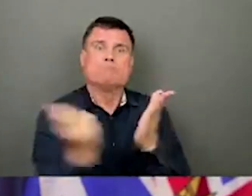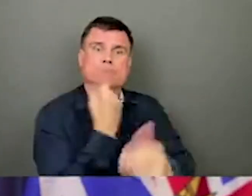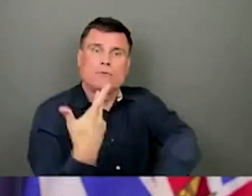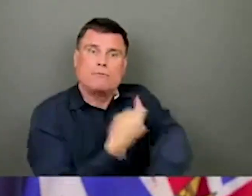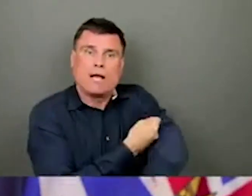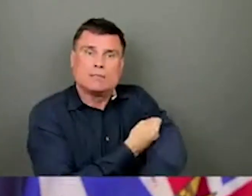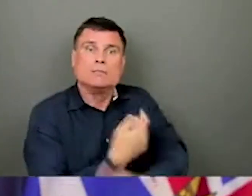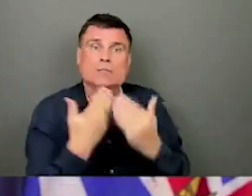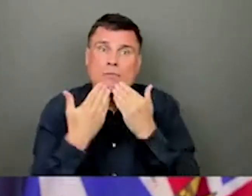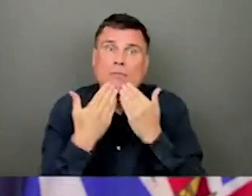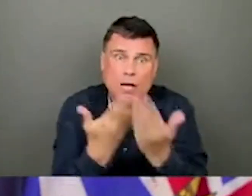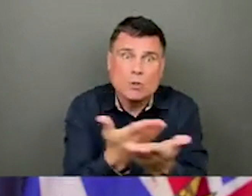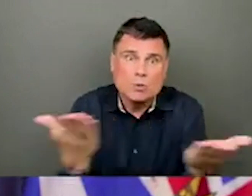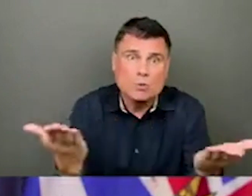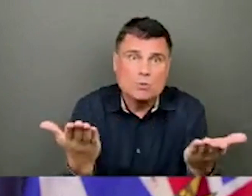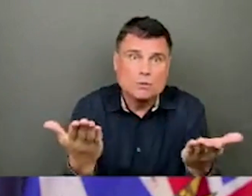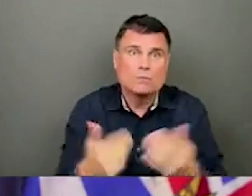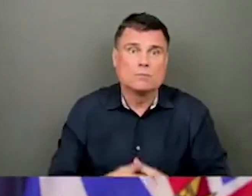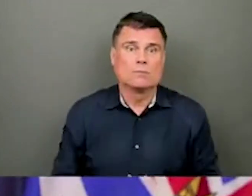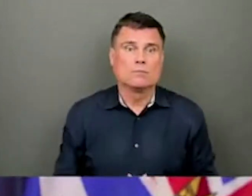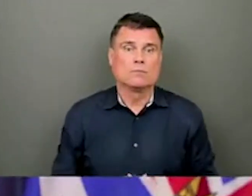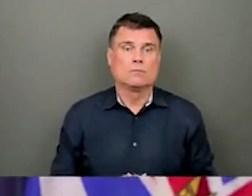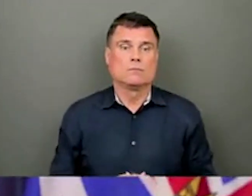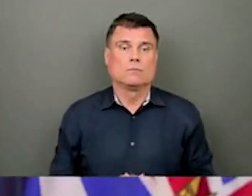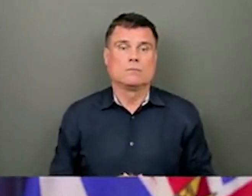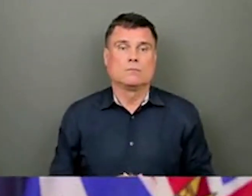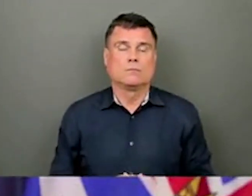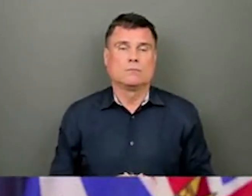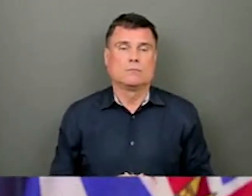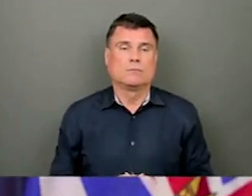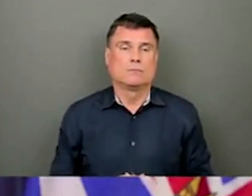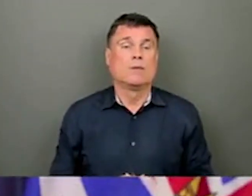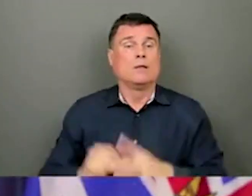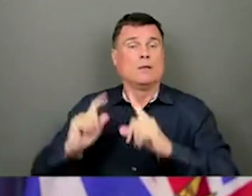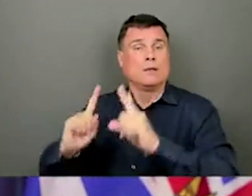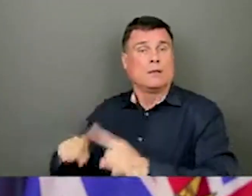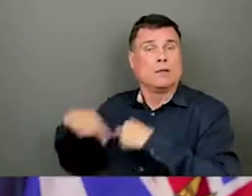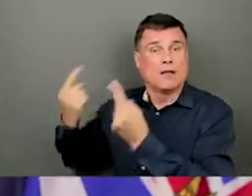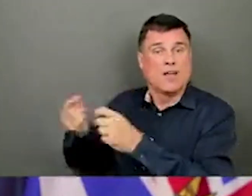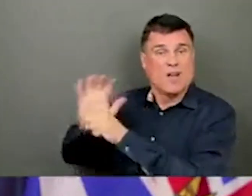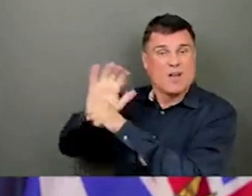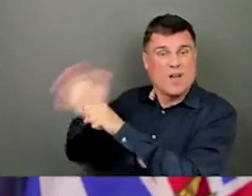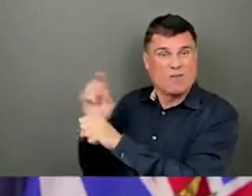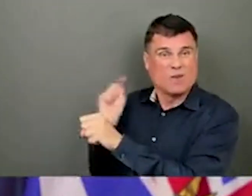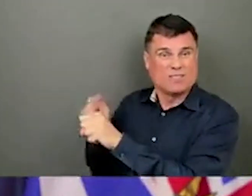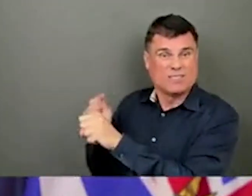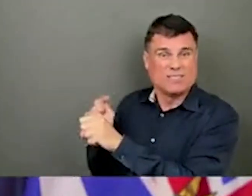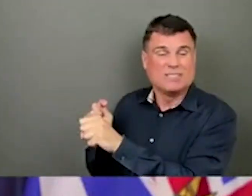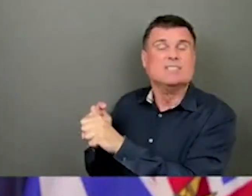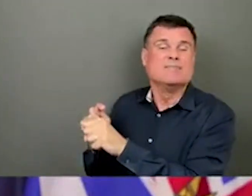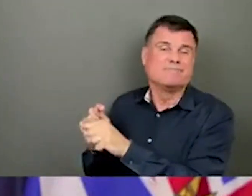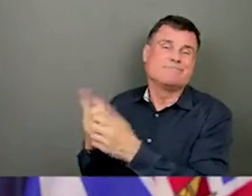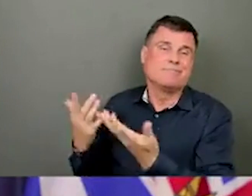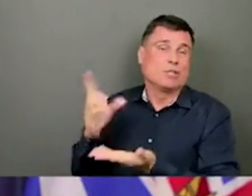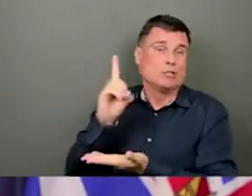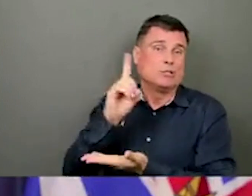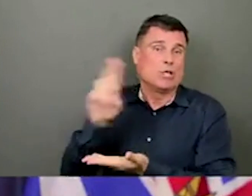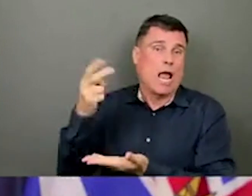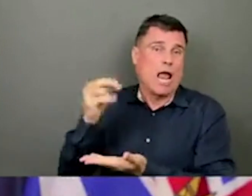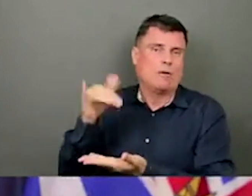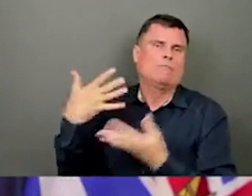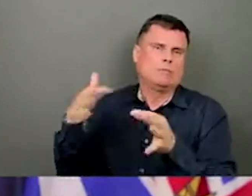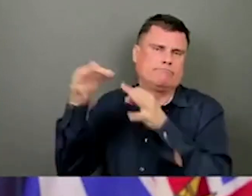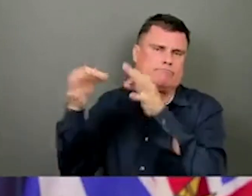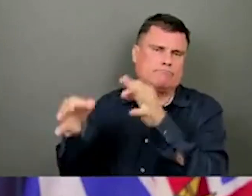thank you. Where we are in the pandemic, as I think was well summarized by Dr. Henry, that most of the recent cases we've